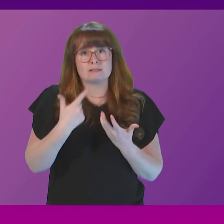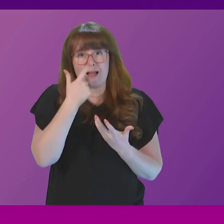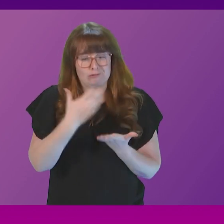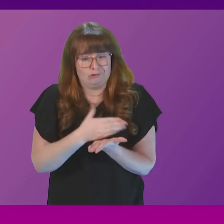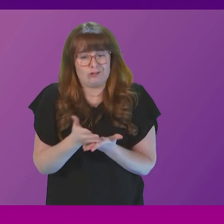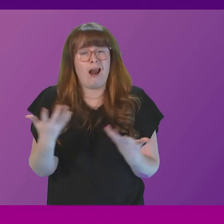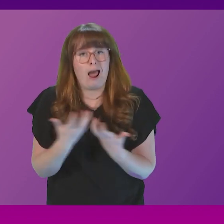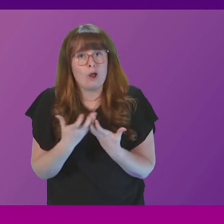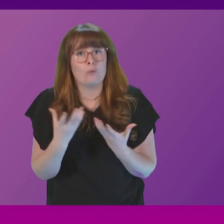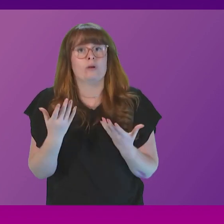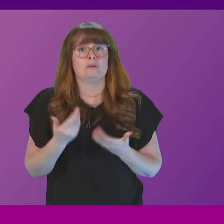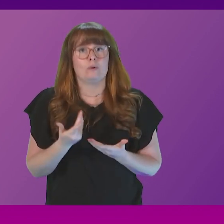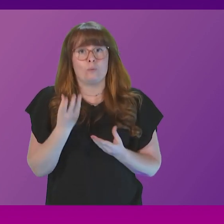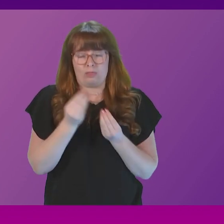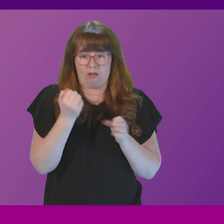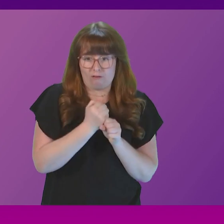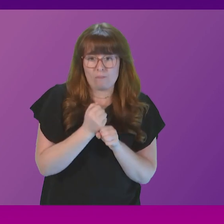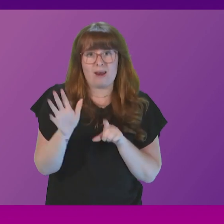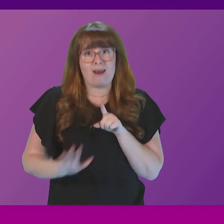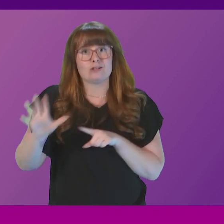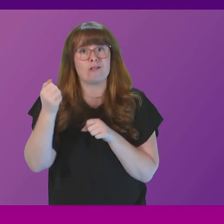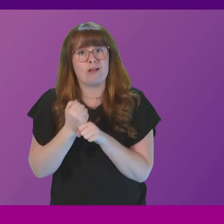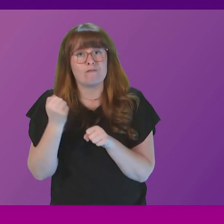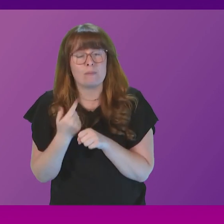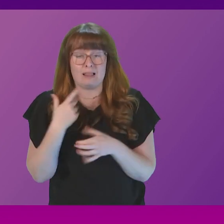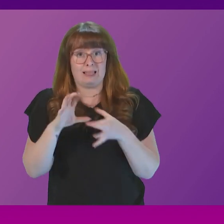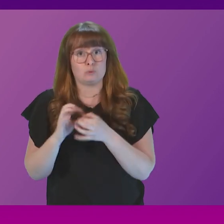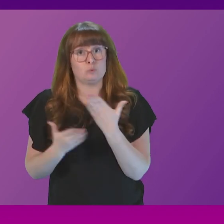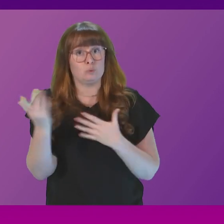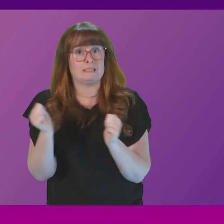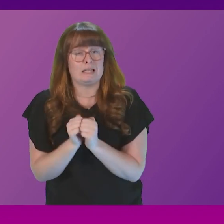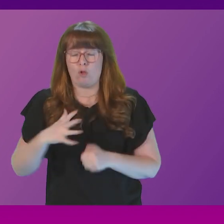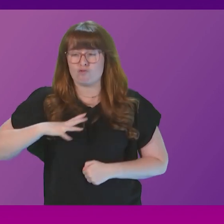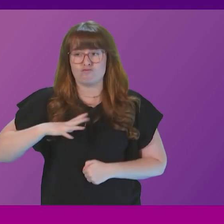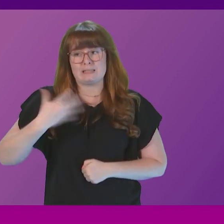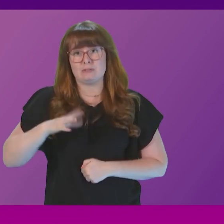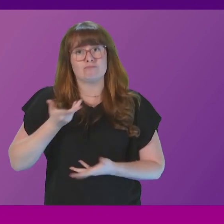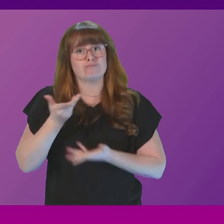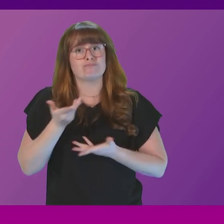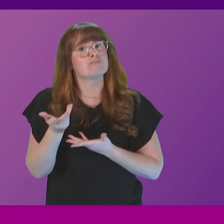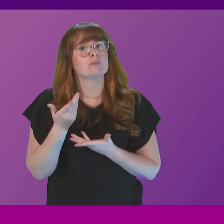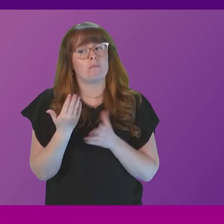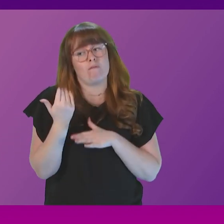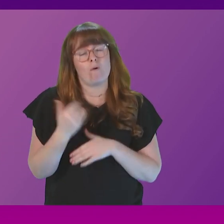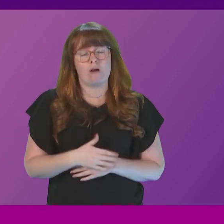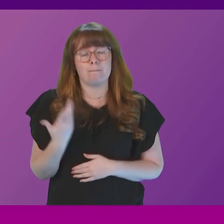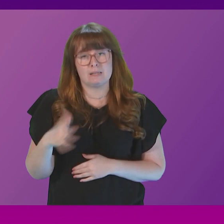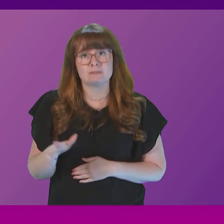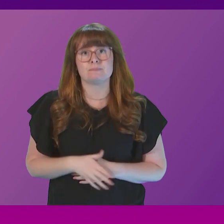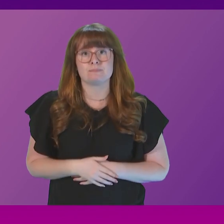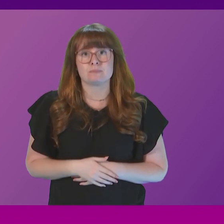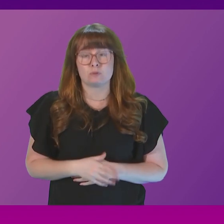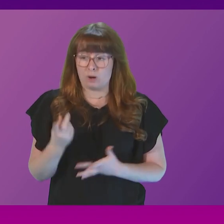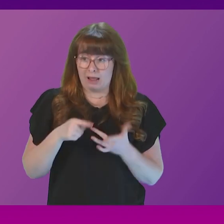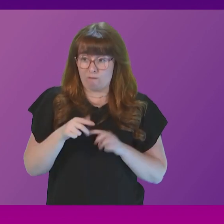government, and that's linked to that new deal that I've already spoken about. And of course, if that